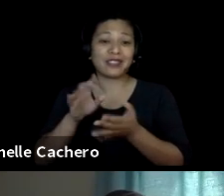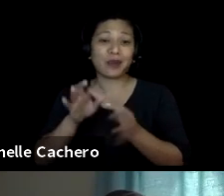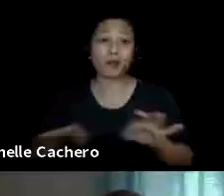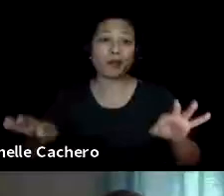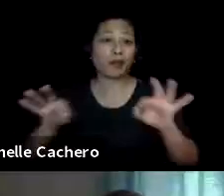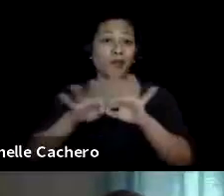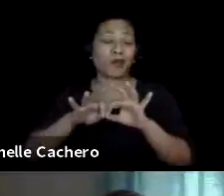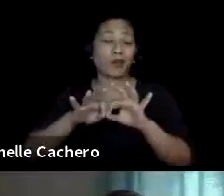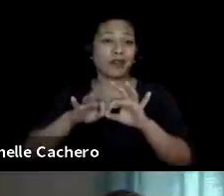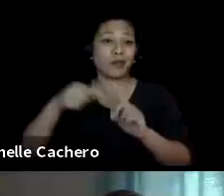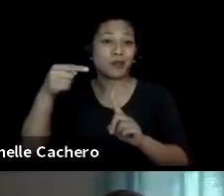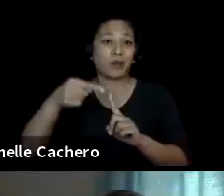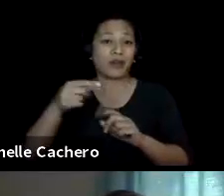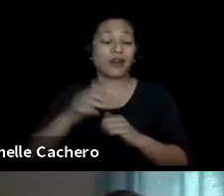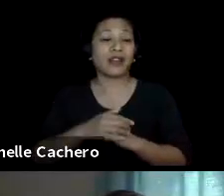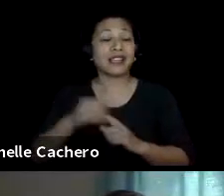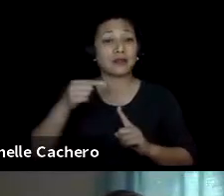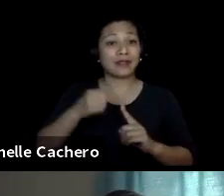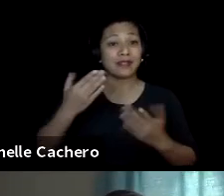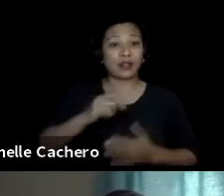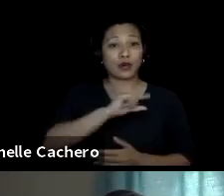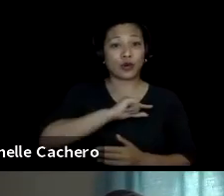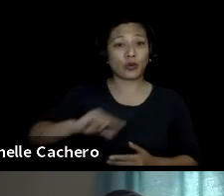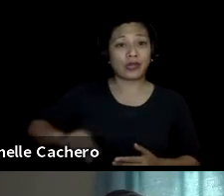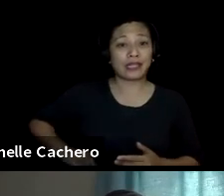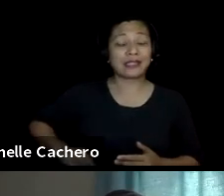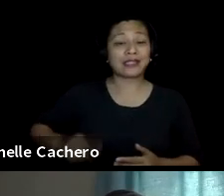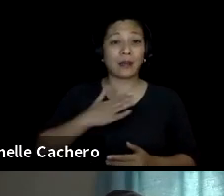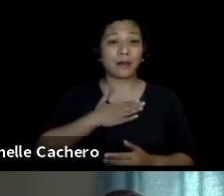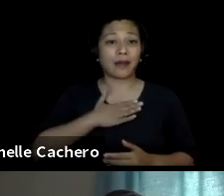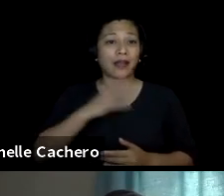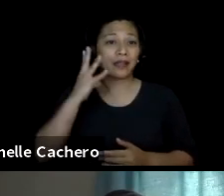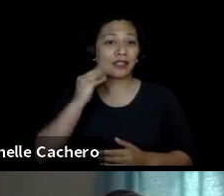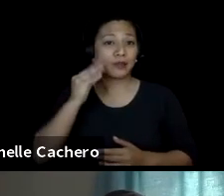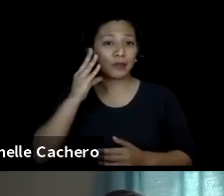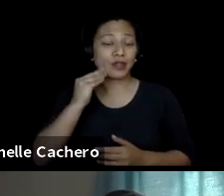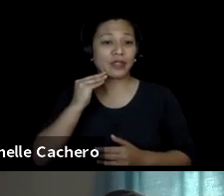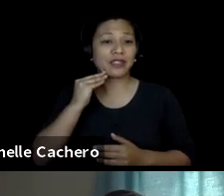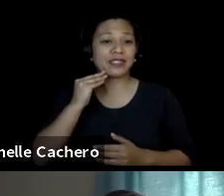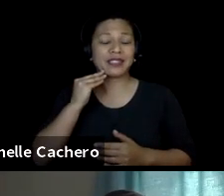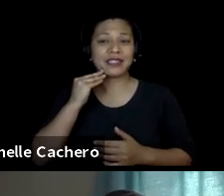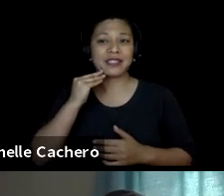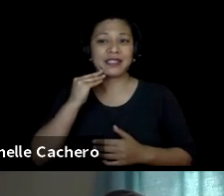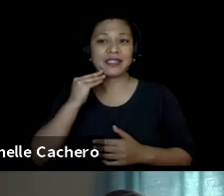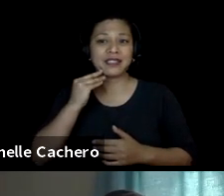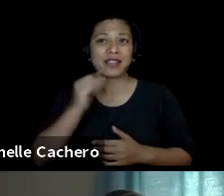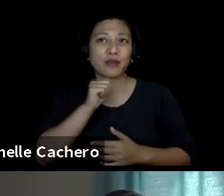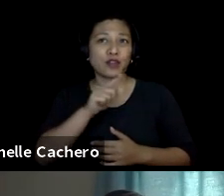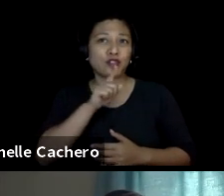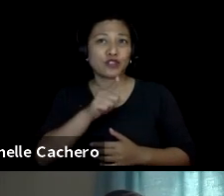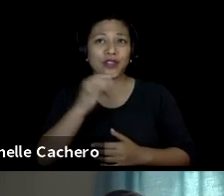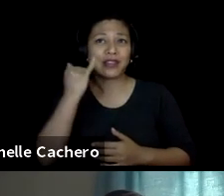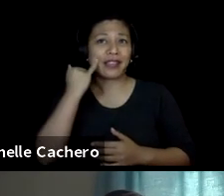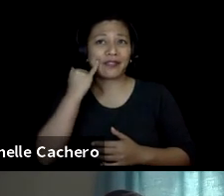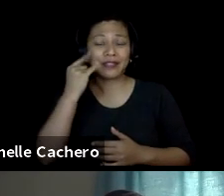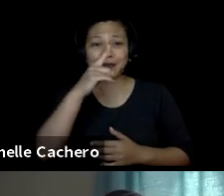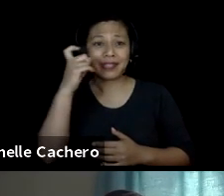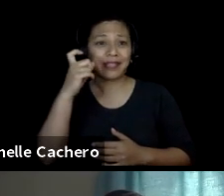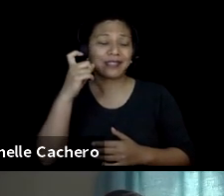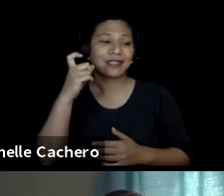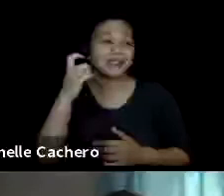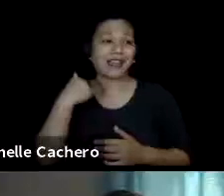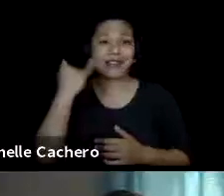Particularly at Queens, in my experience, I don't know if it's because there's this